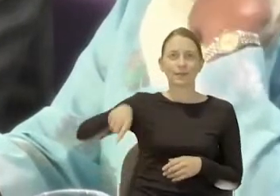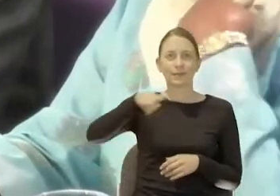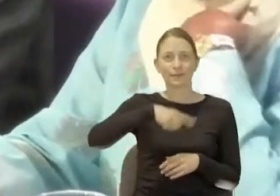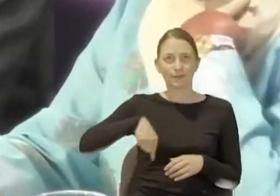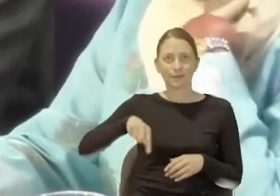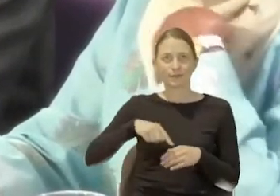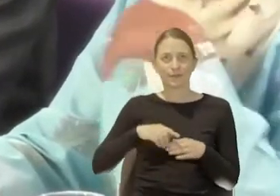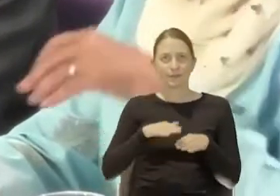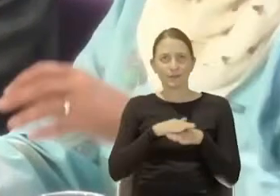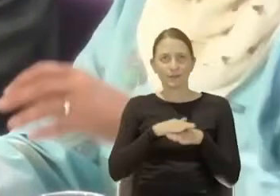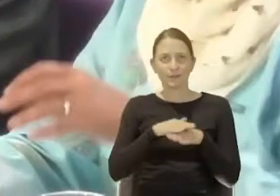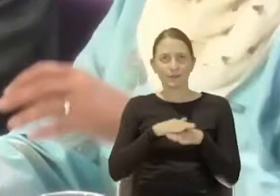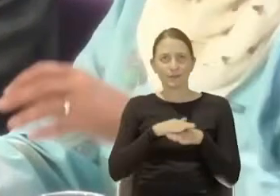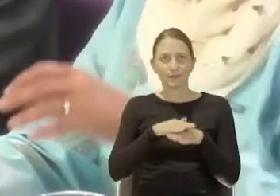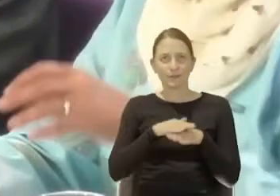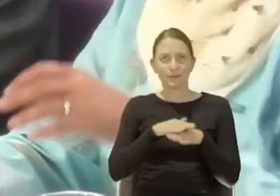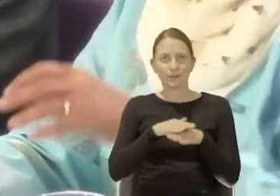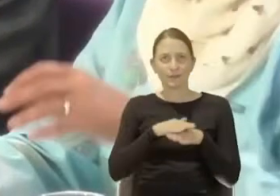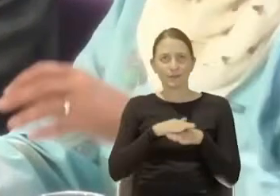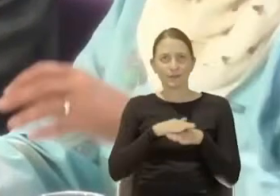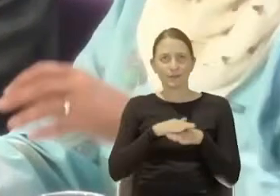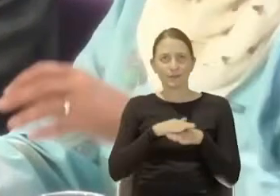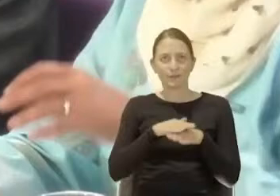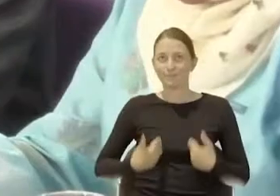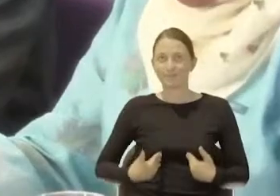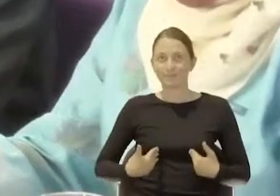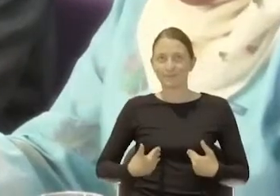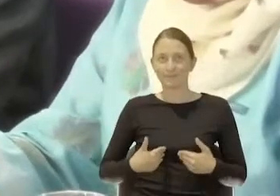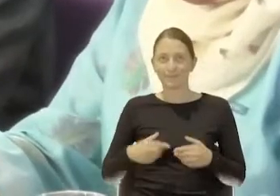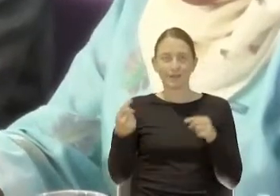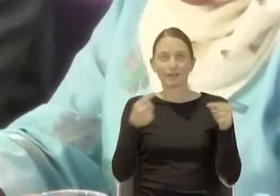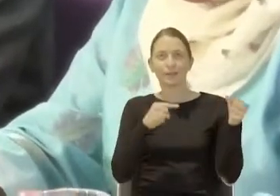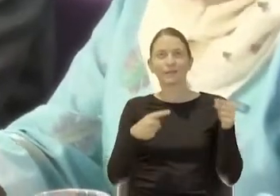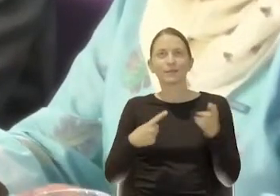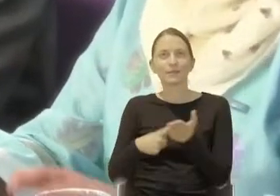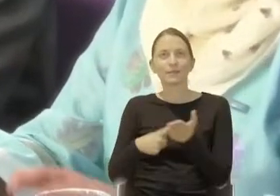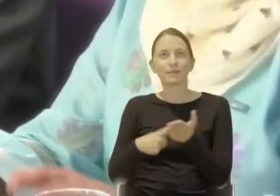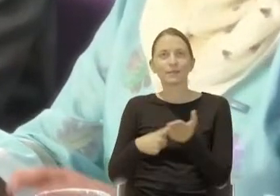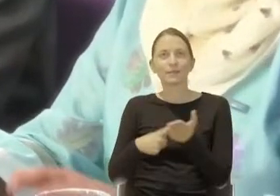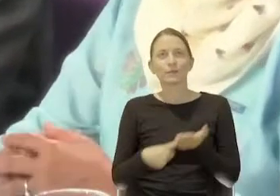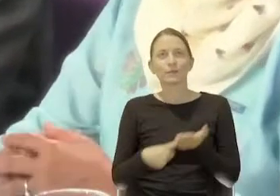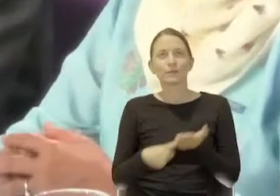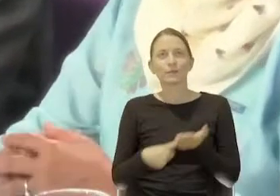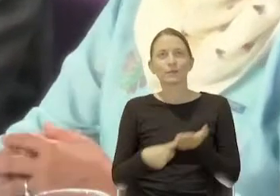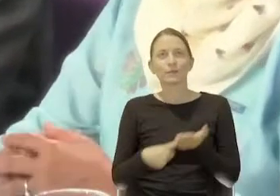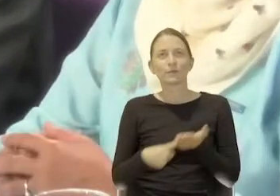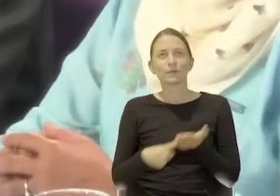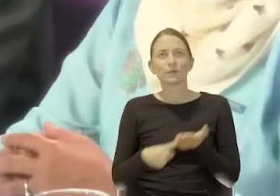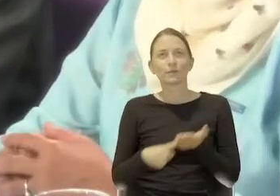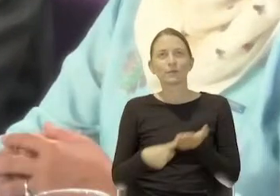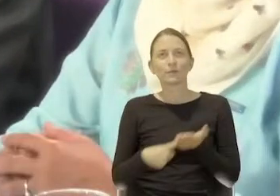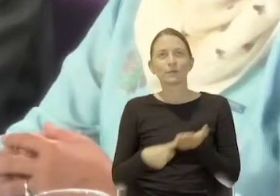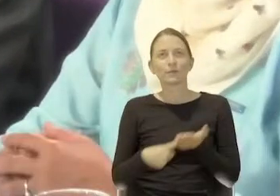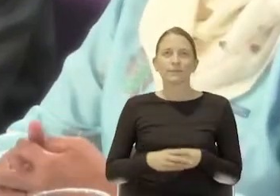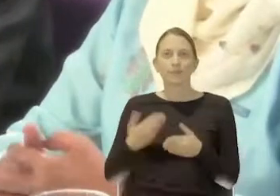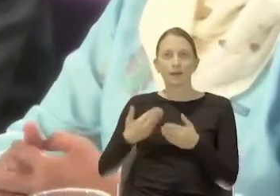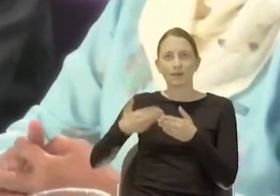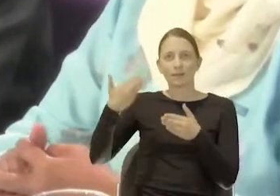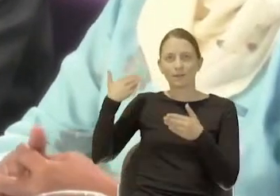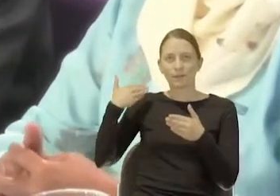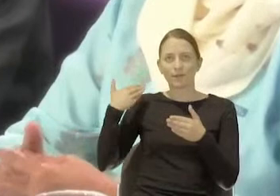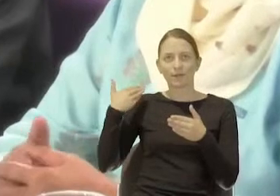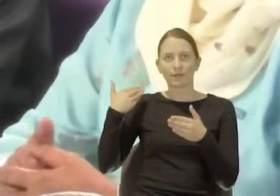Social Council, Ecosoc, as it has been mentioned. Let me begin by thanking our